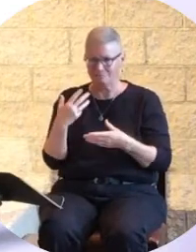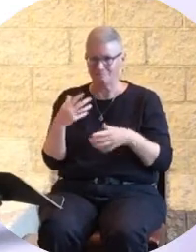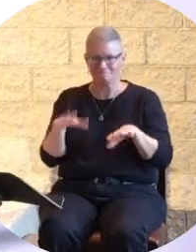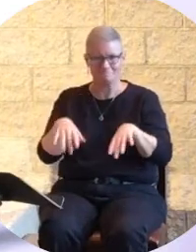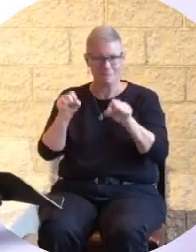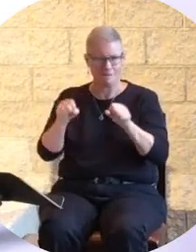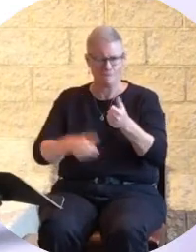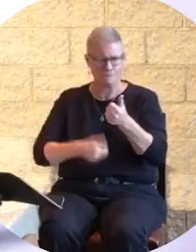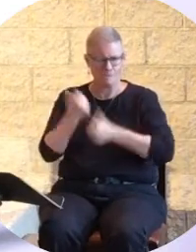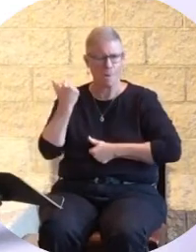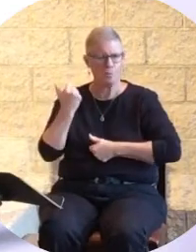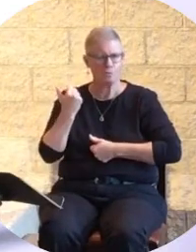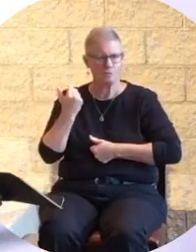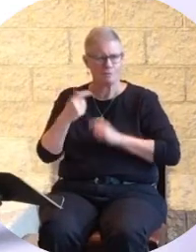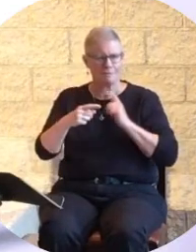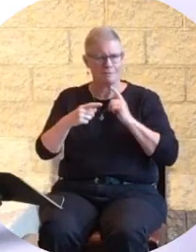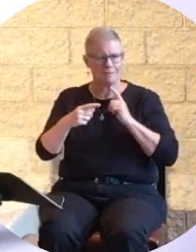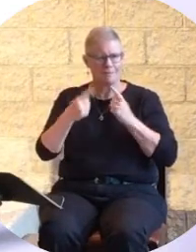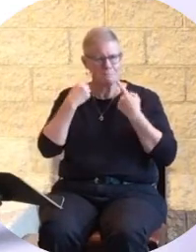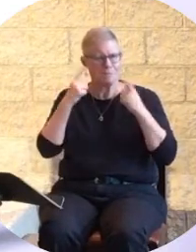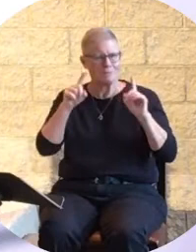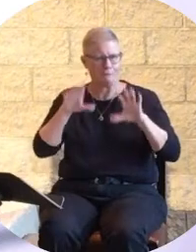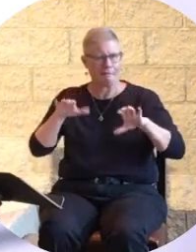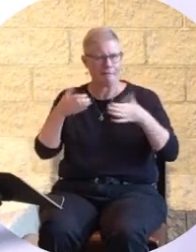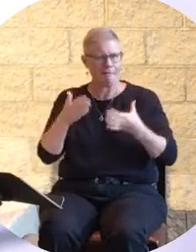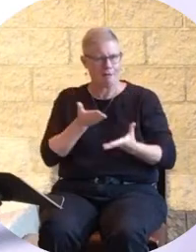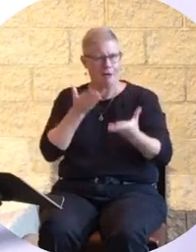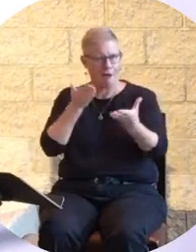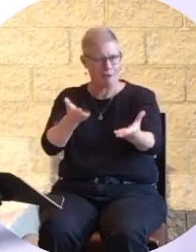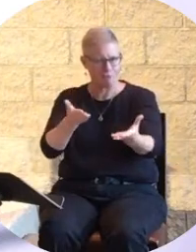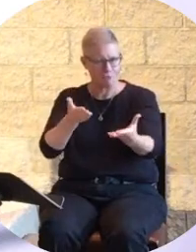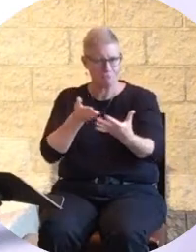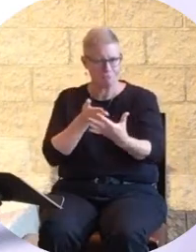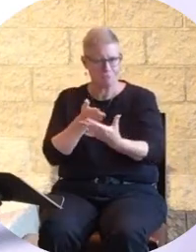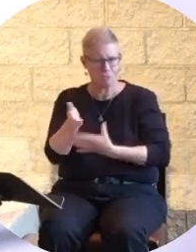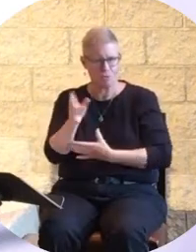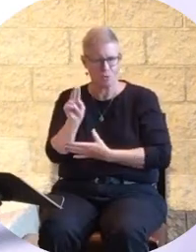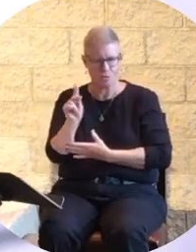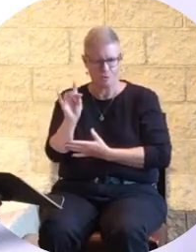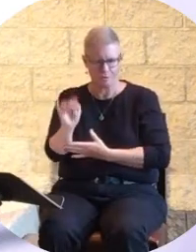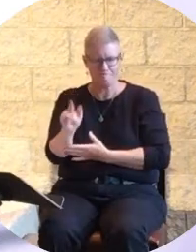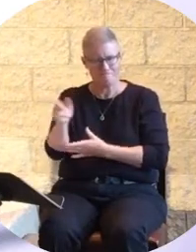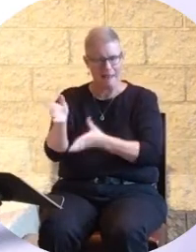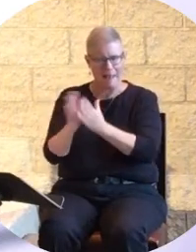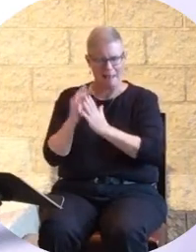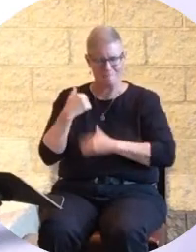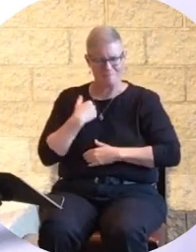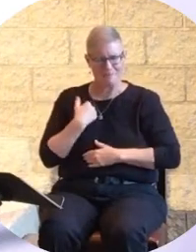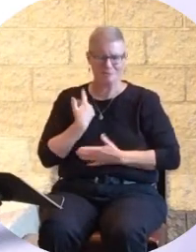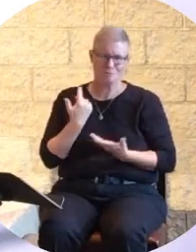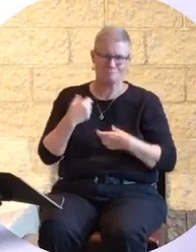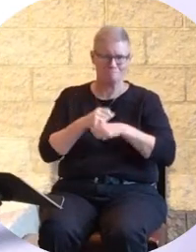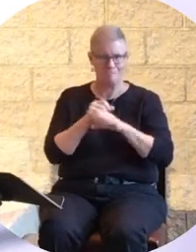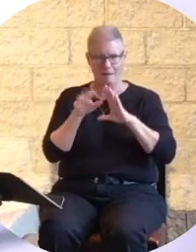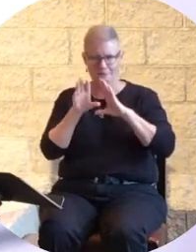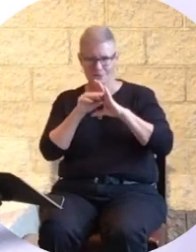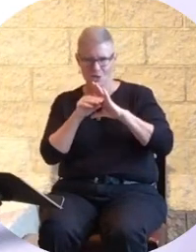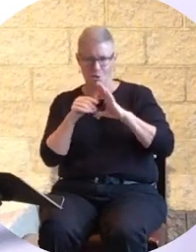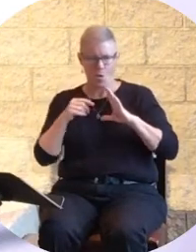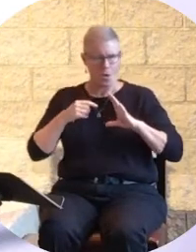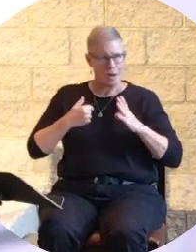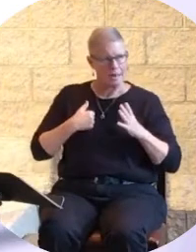Unity. And when I was asked to do this video and reflected on what it meant to me to take Mary